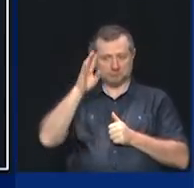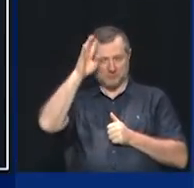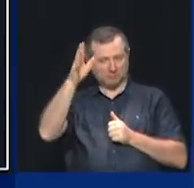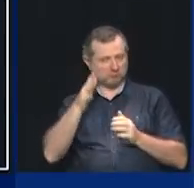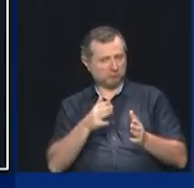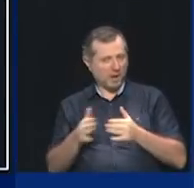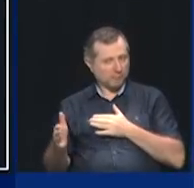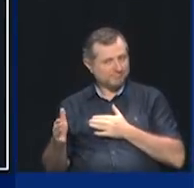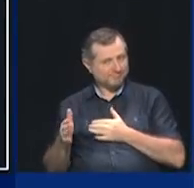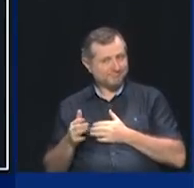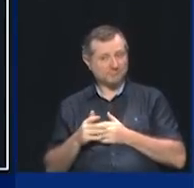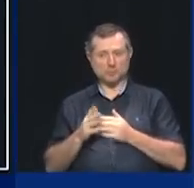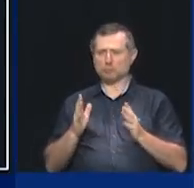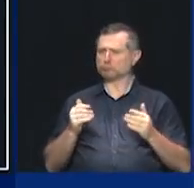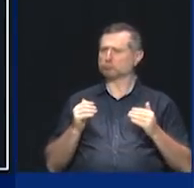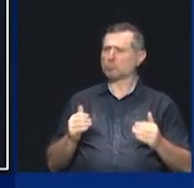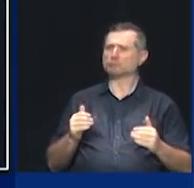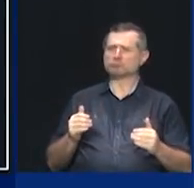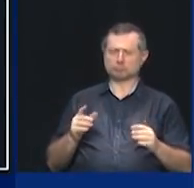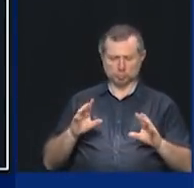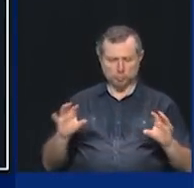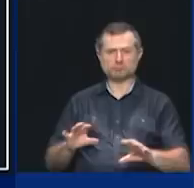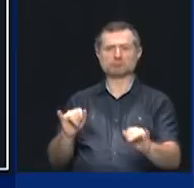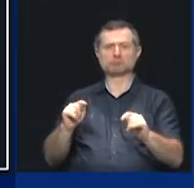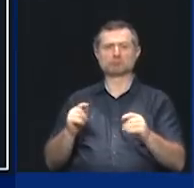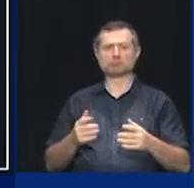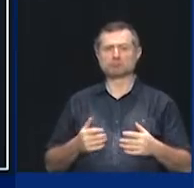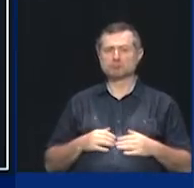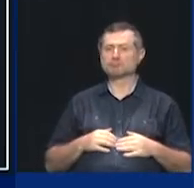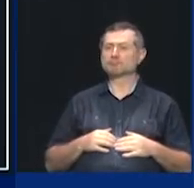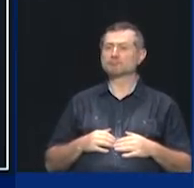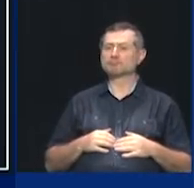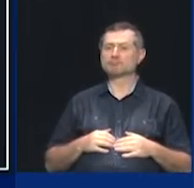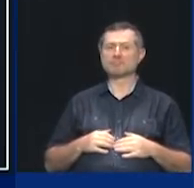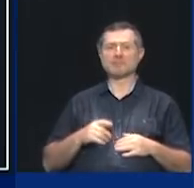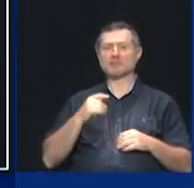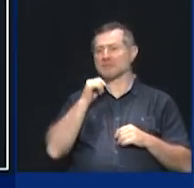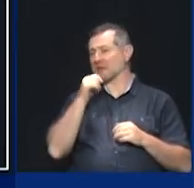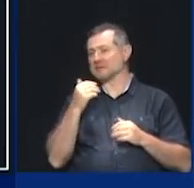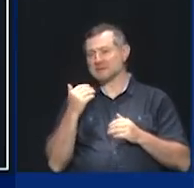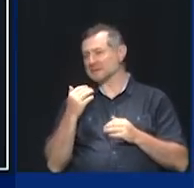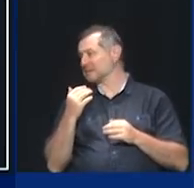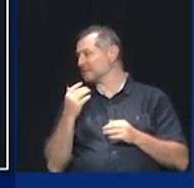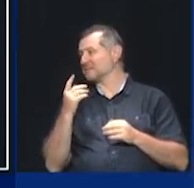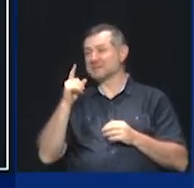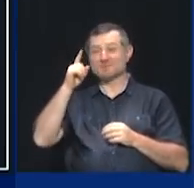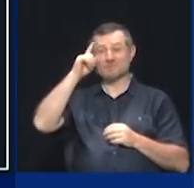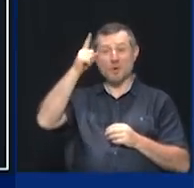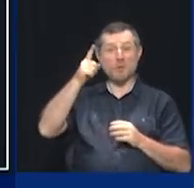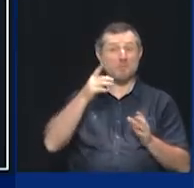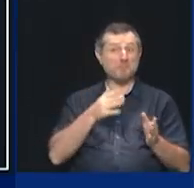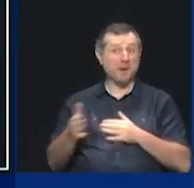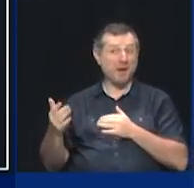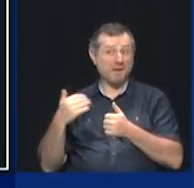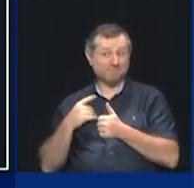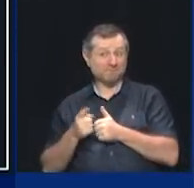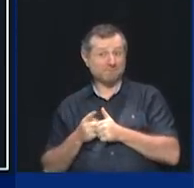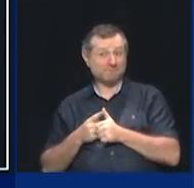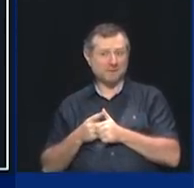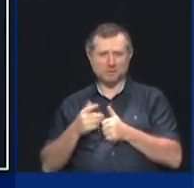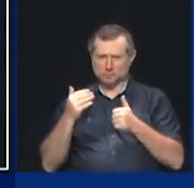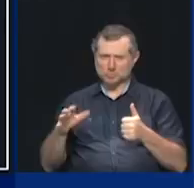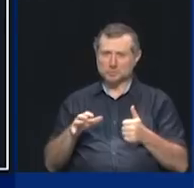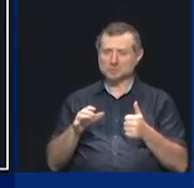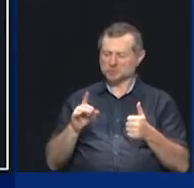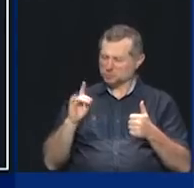it. It's not that hard. Come up with a smart plan and do it. But I mean